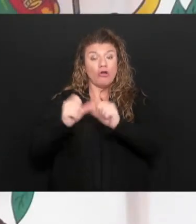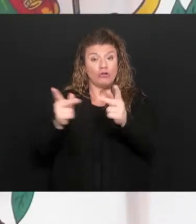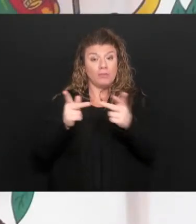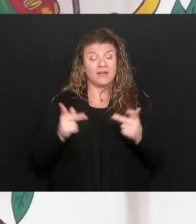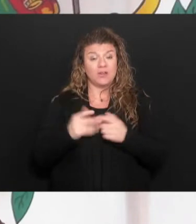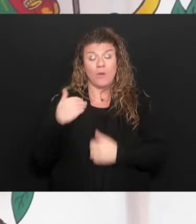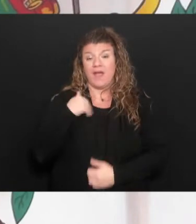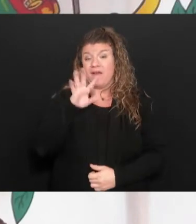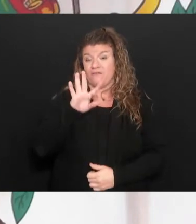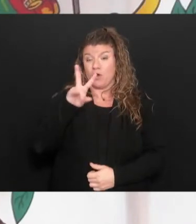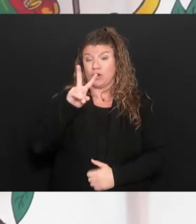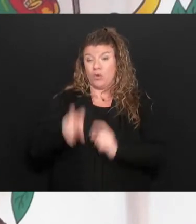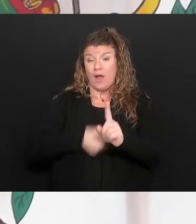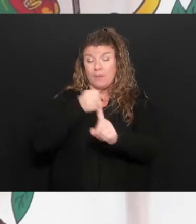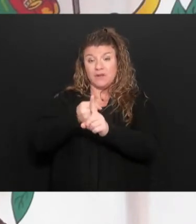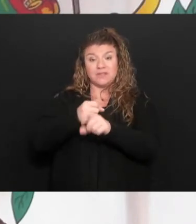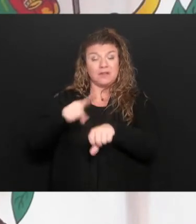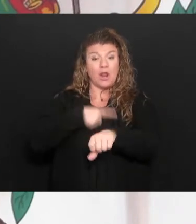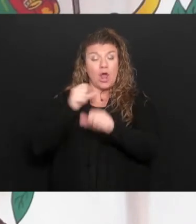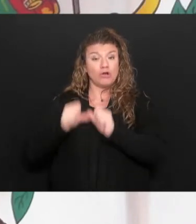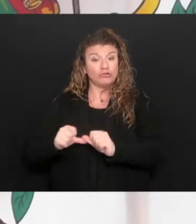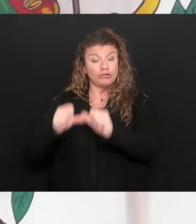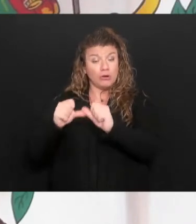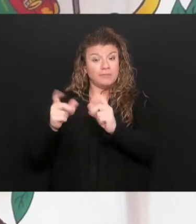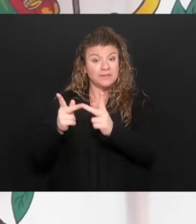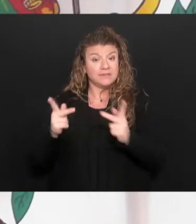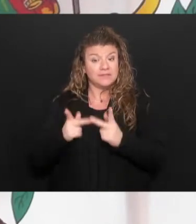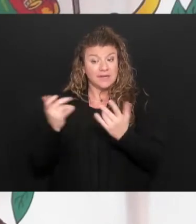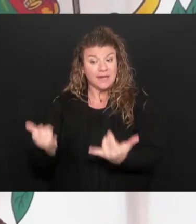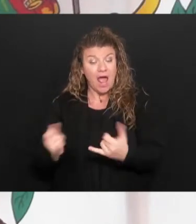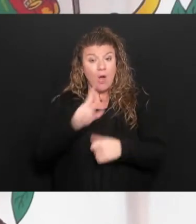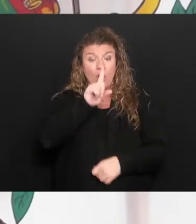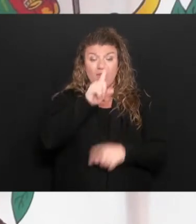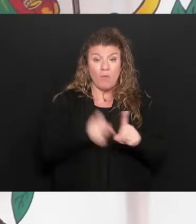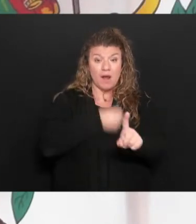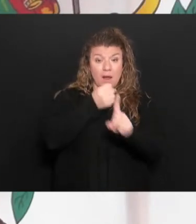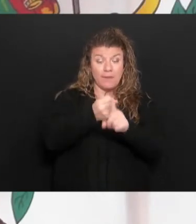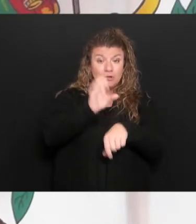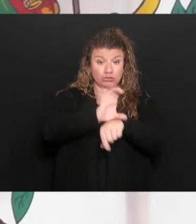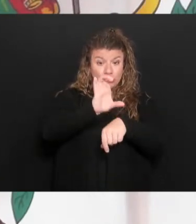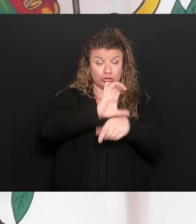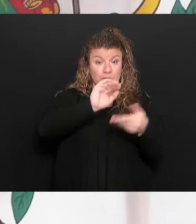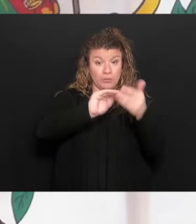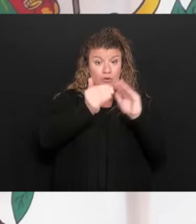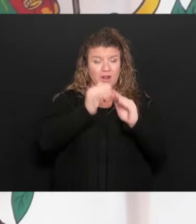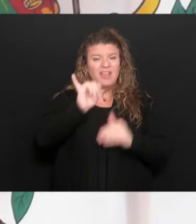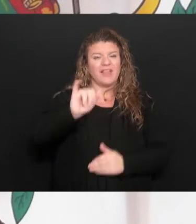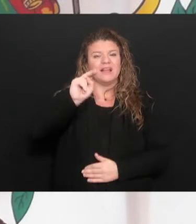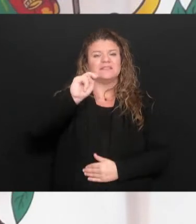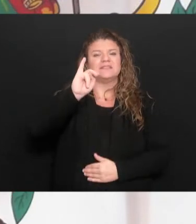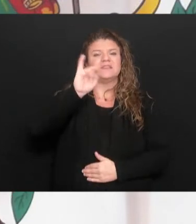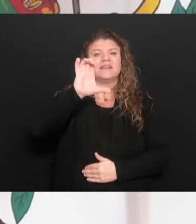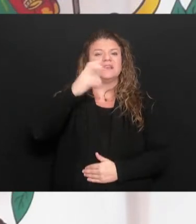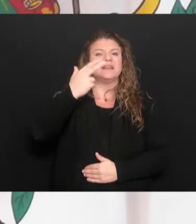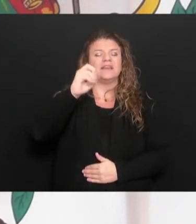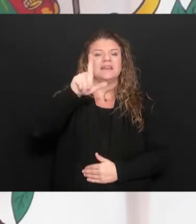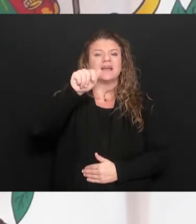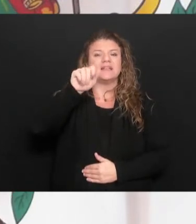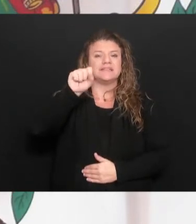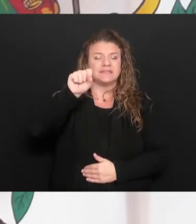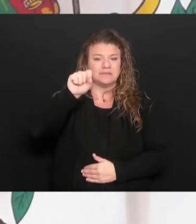got 42 outbreaks in our long-term care facilities right now. We have 1 outbreak in our church community, and that's in Nicholas County.